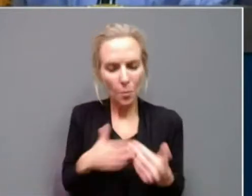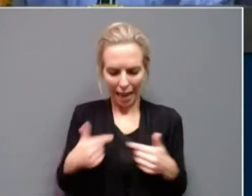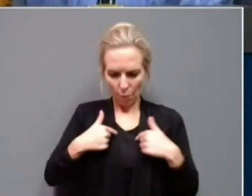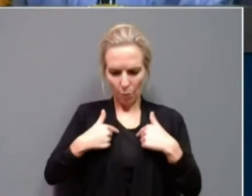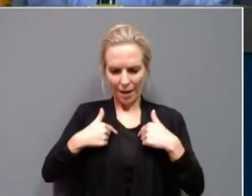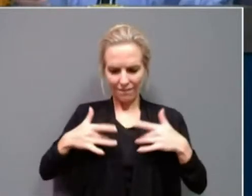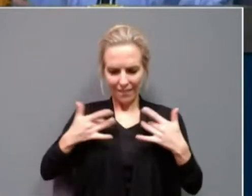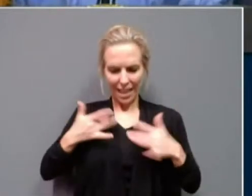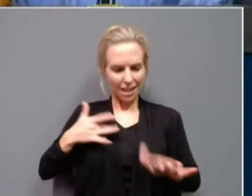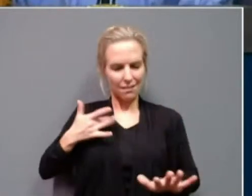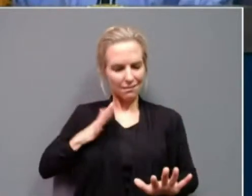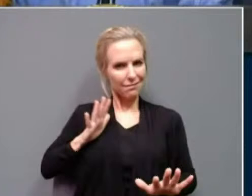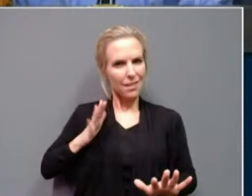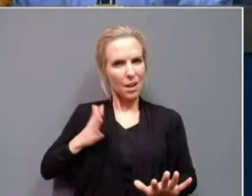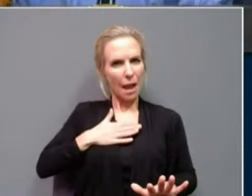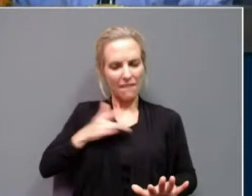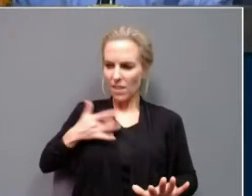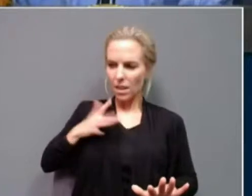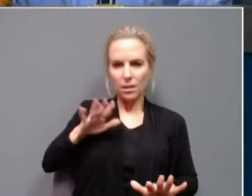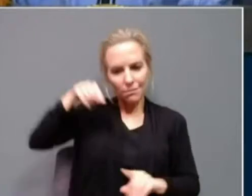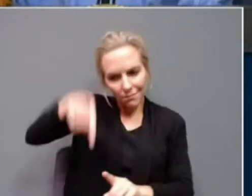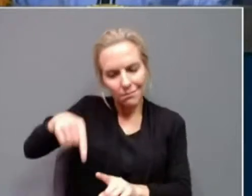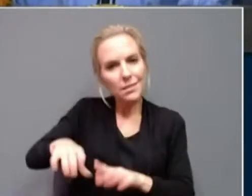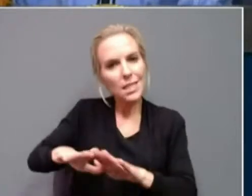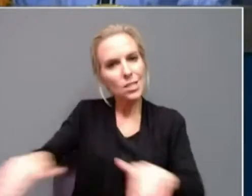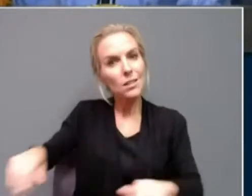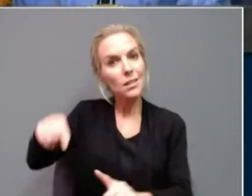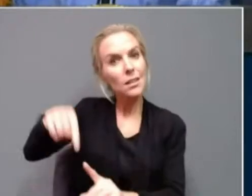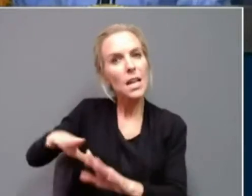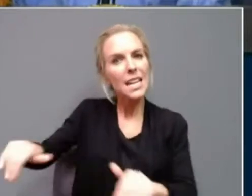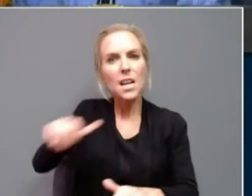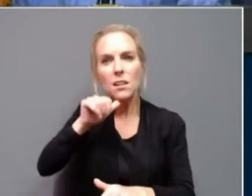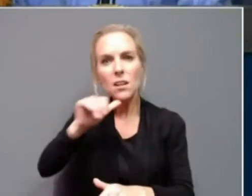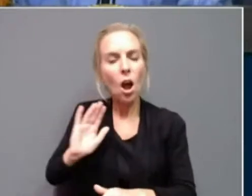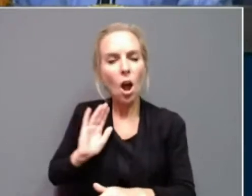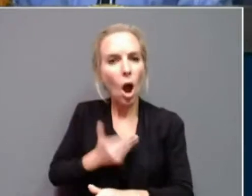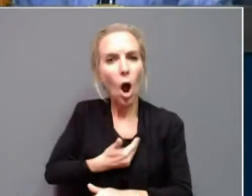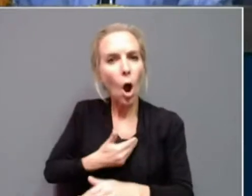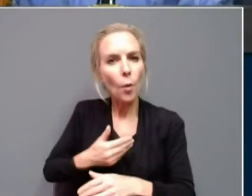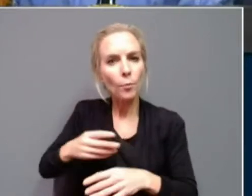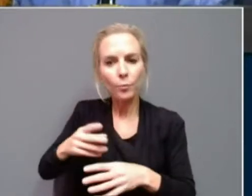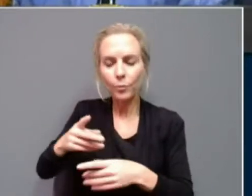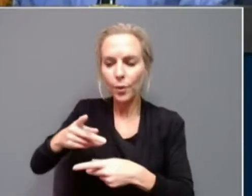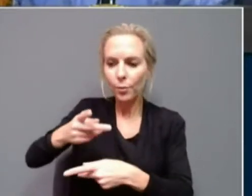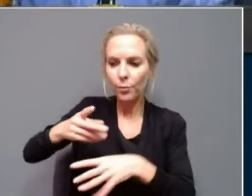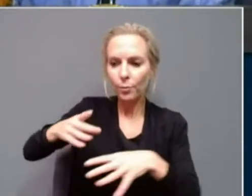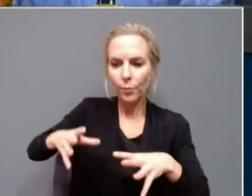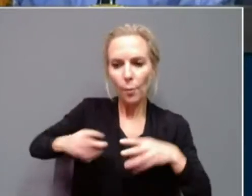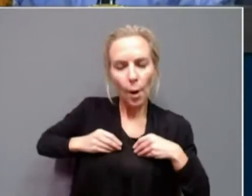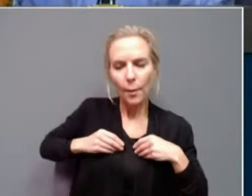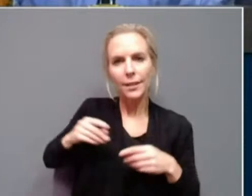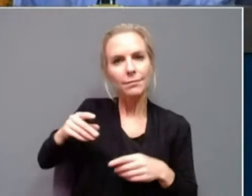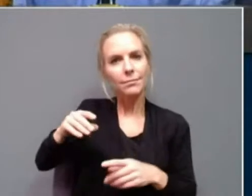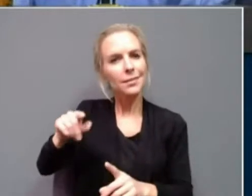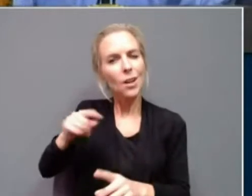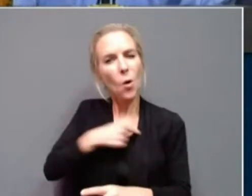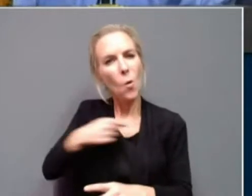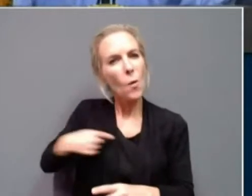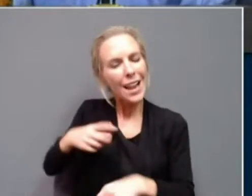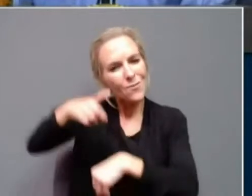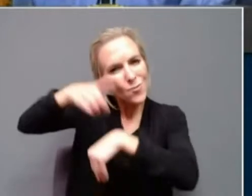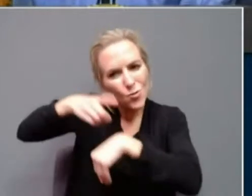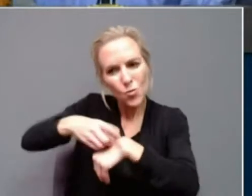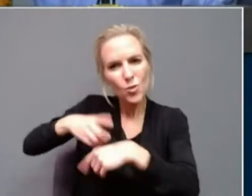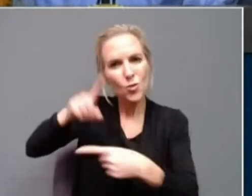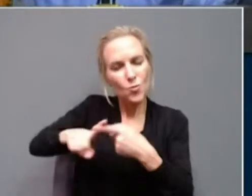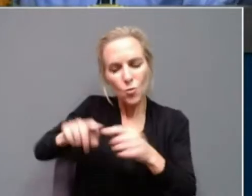It's about them. Remember, kids are not our property, our chattel. They are our solemn obligation, and we owe a duty to all of them